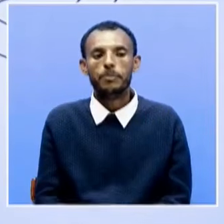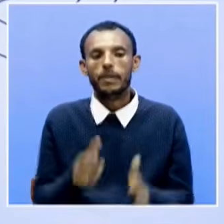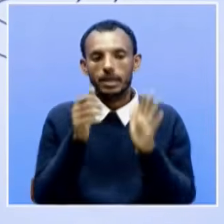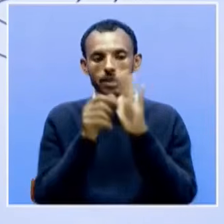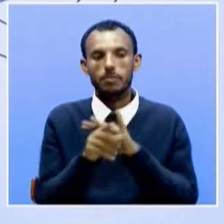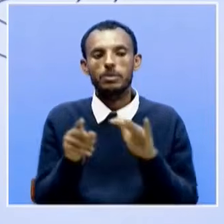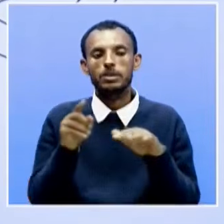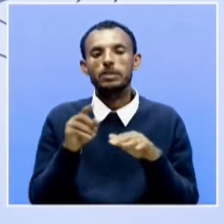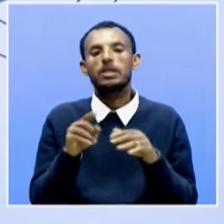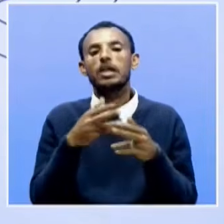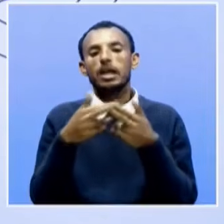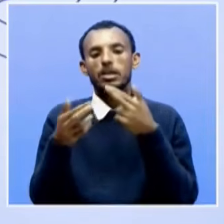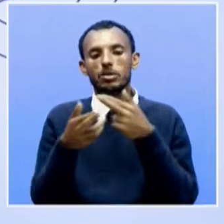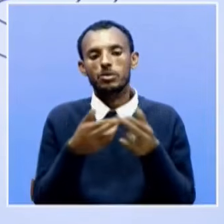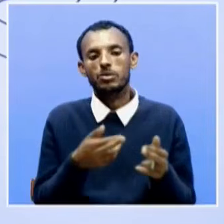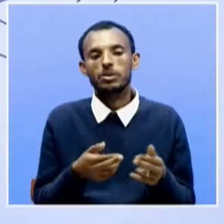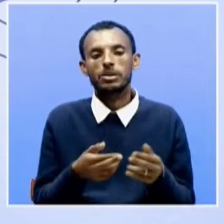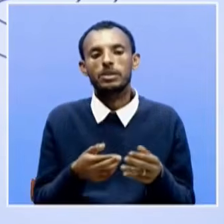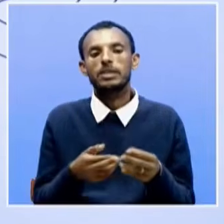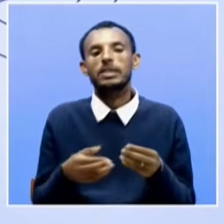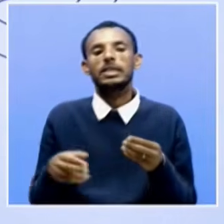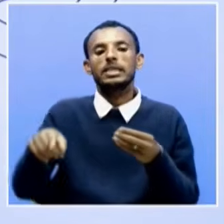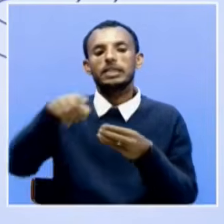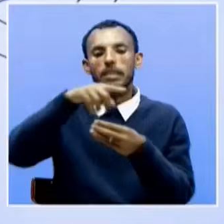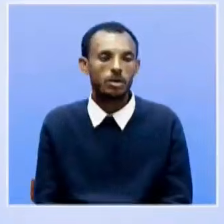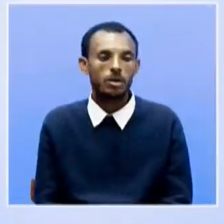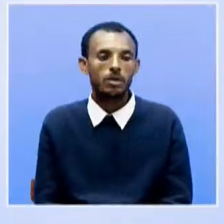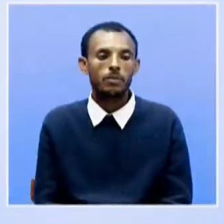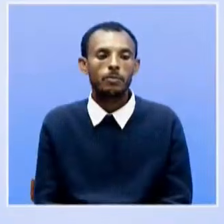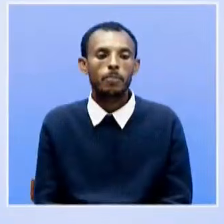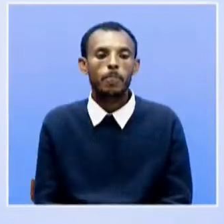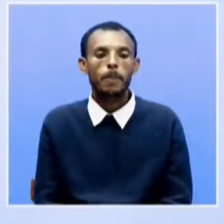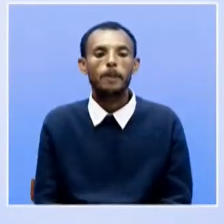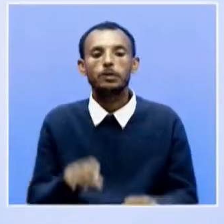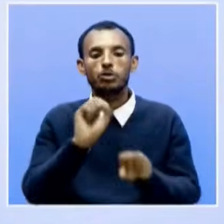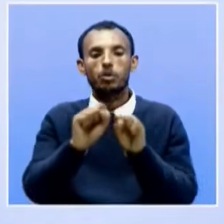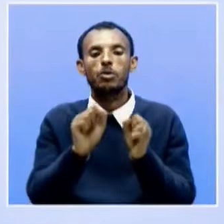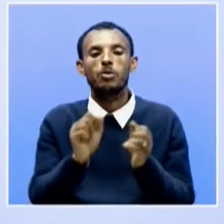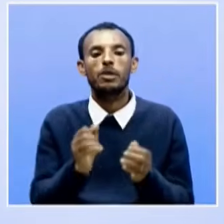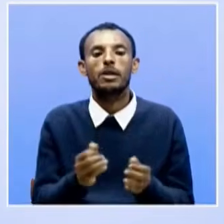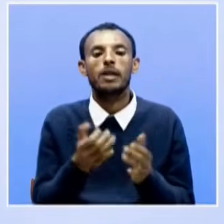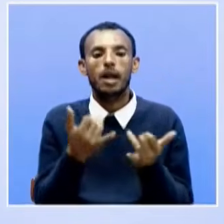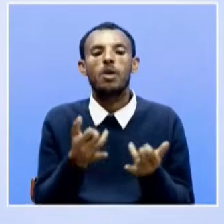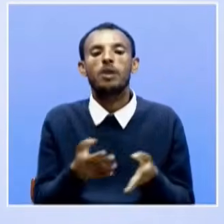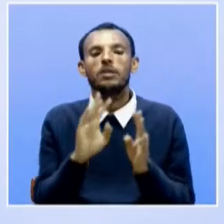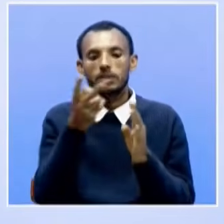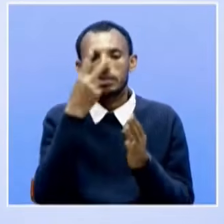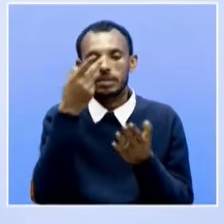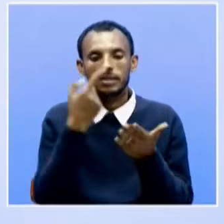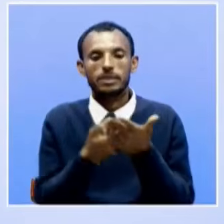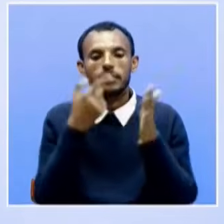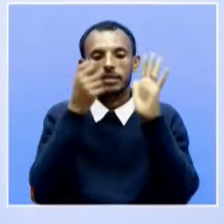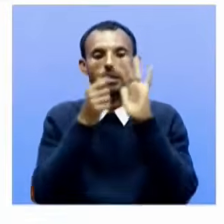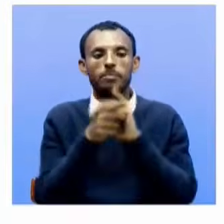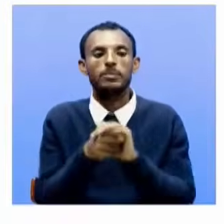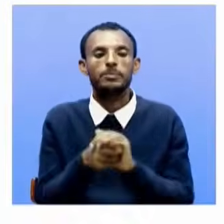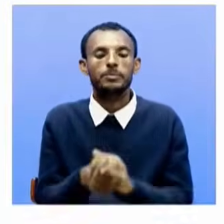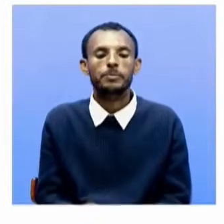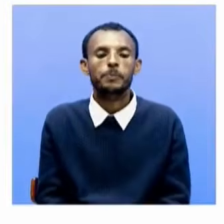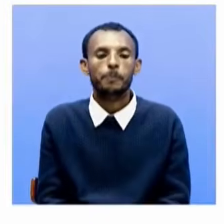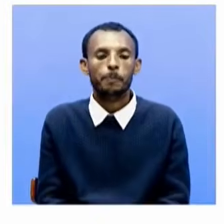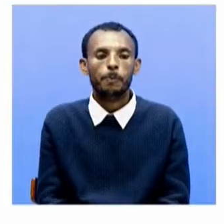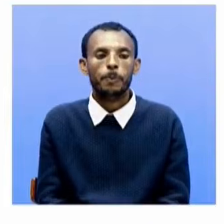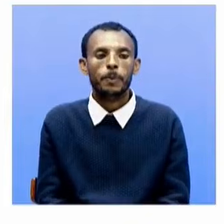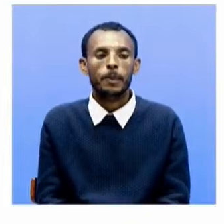examples related to cyclic quadrilateral, okay? So now let's see this example.